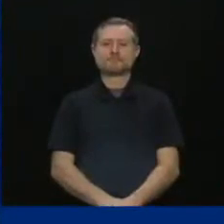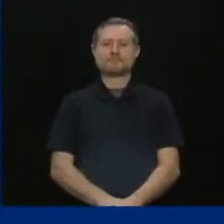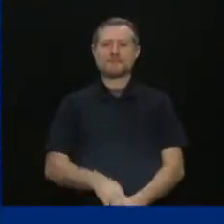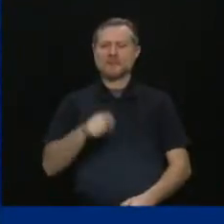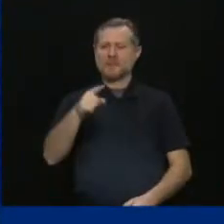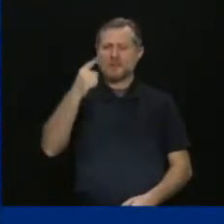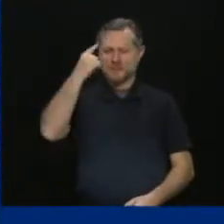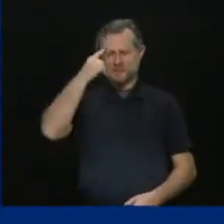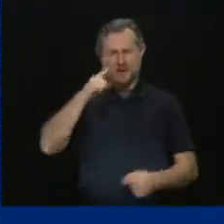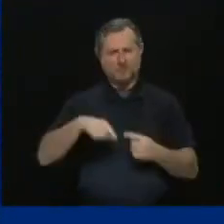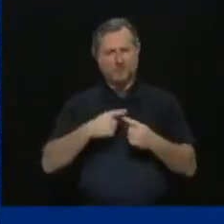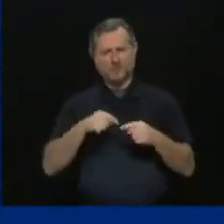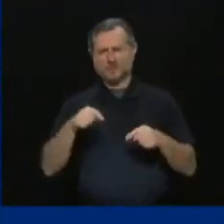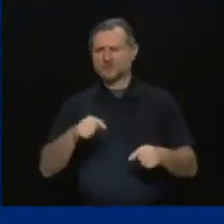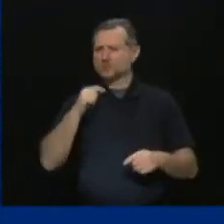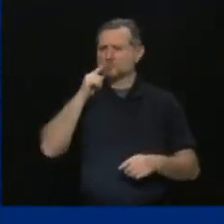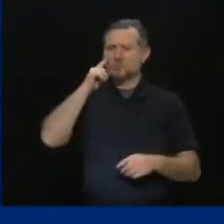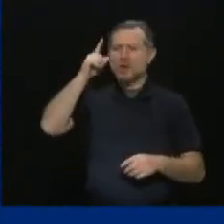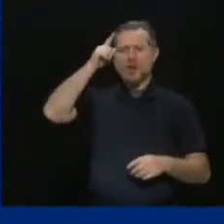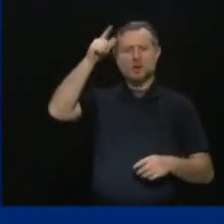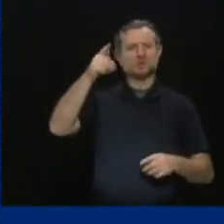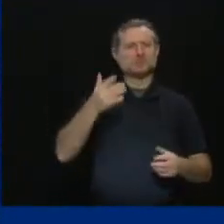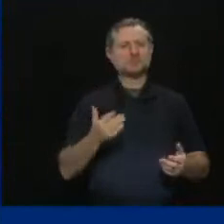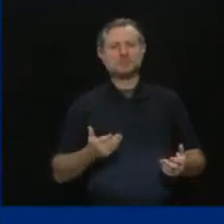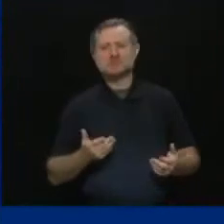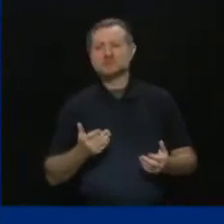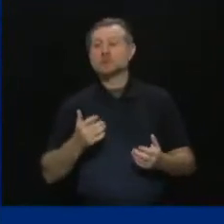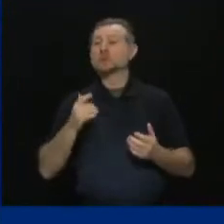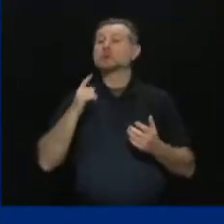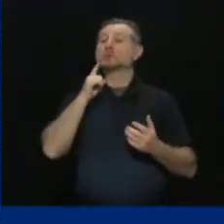of this. I mean, let me tell you this. Right now,